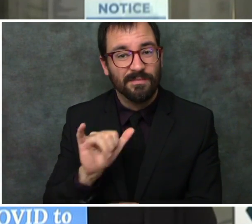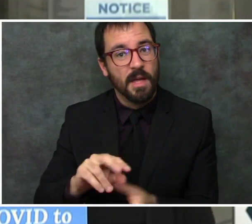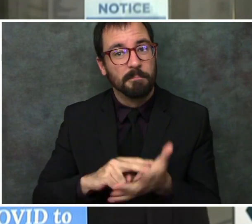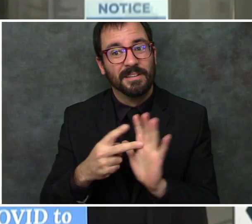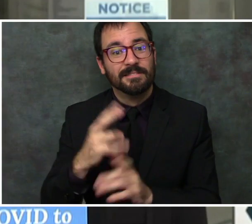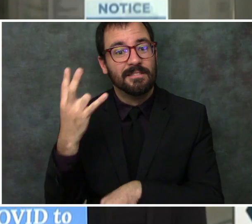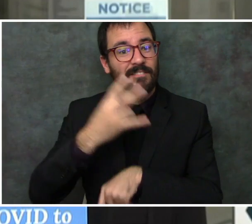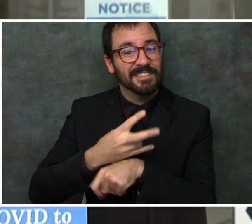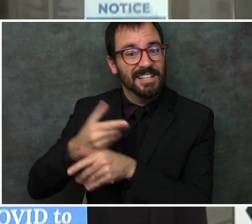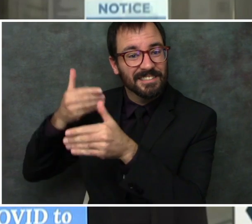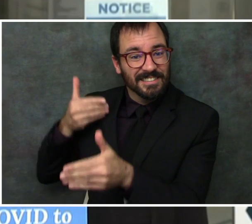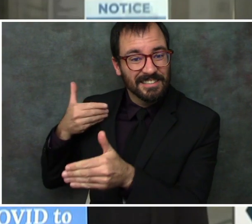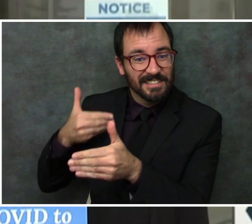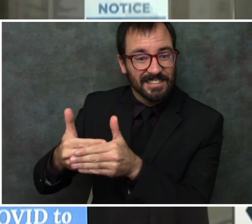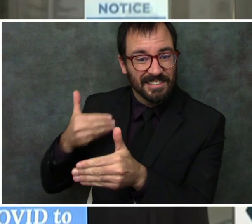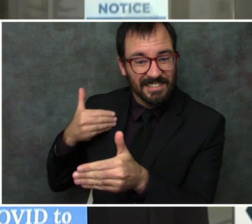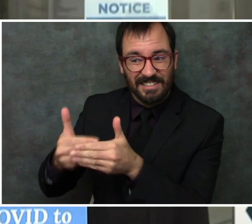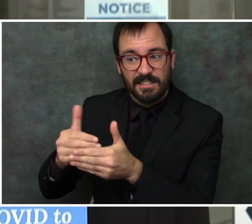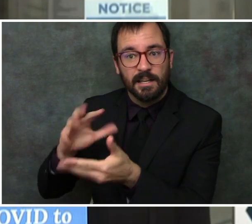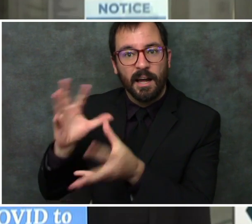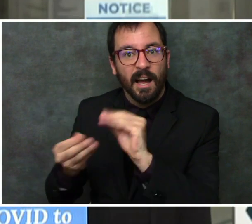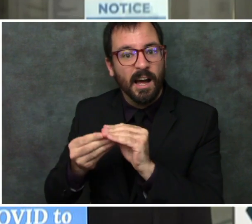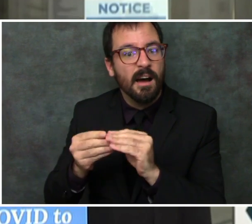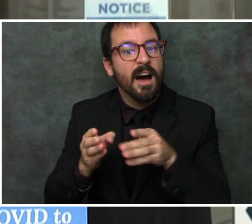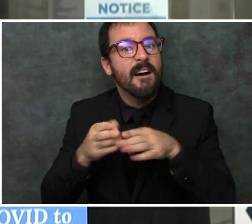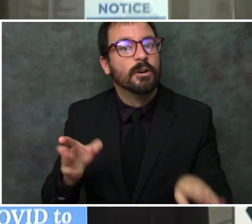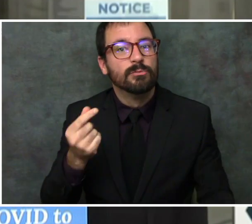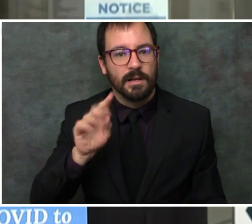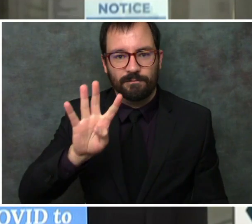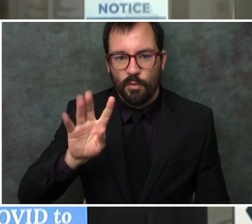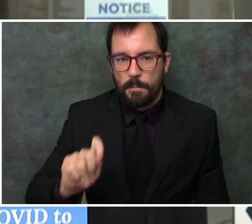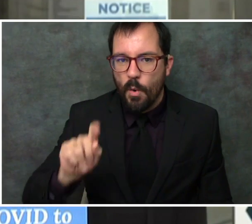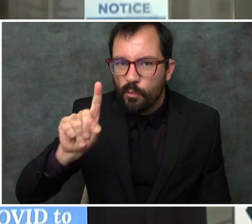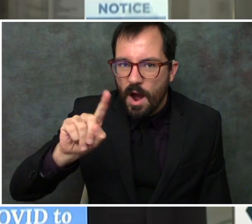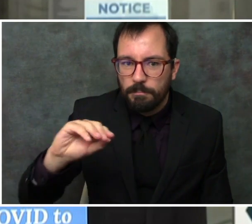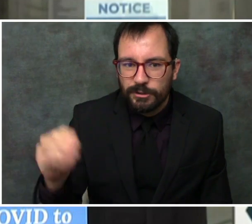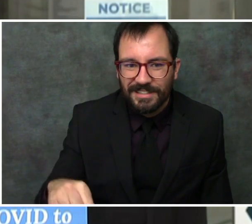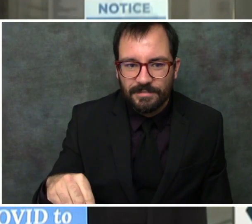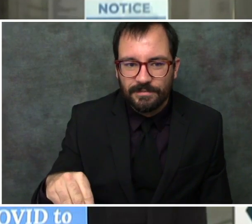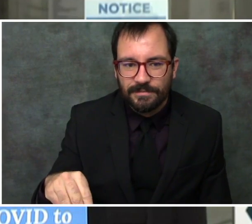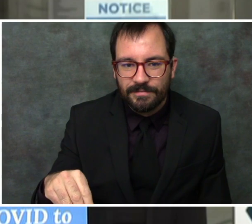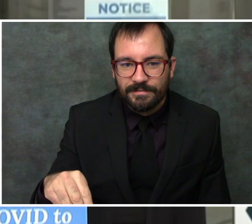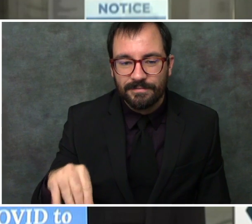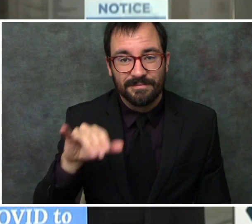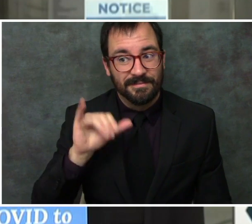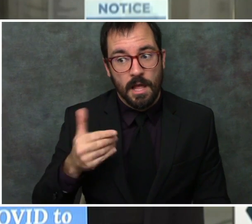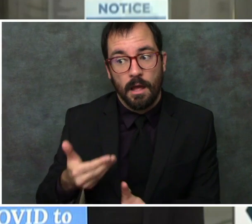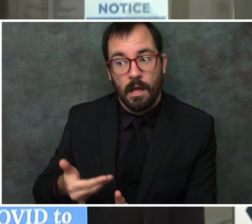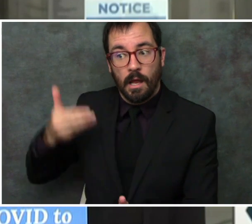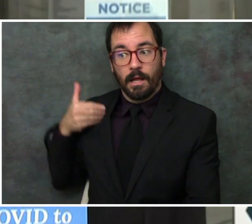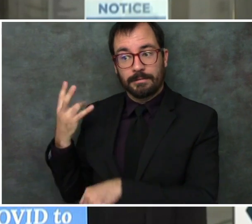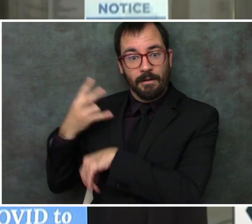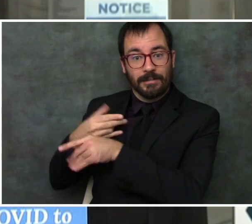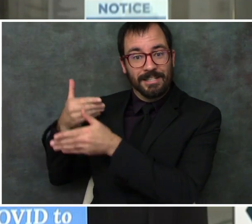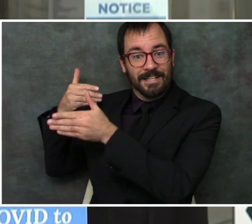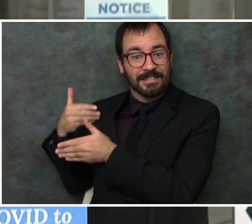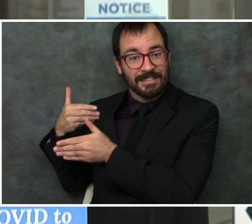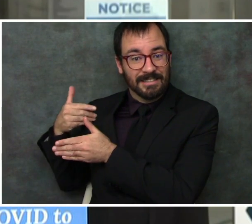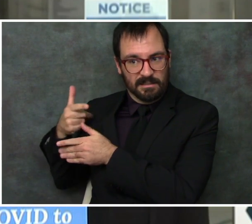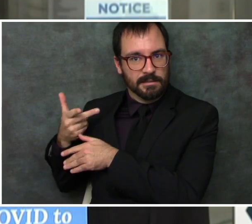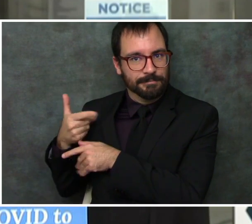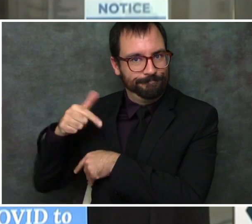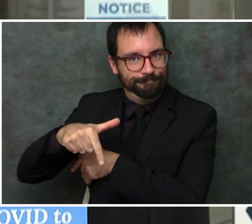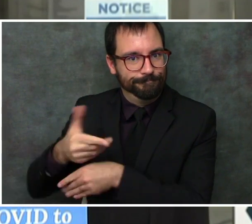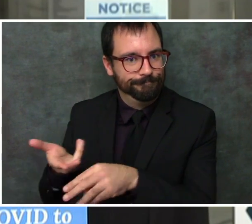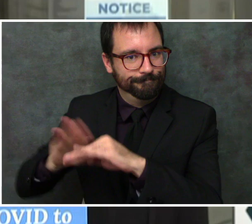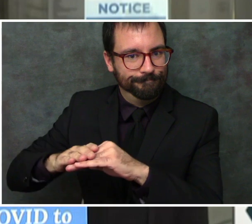of a positive test rate of 4.1%. That's up from our previous 7-day average that we